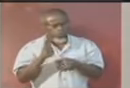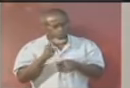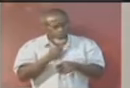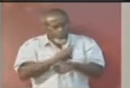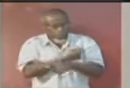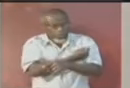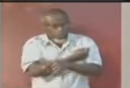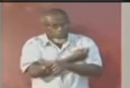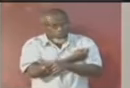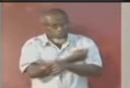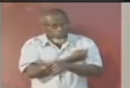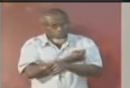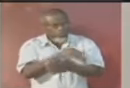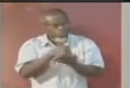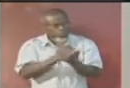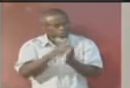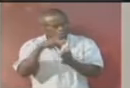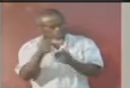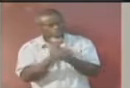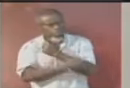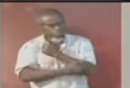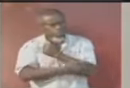and in the UAE, Abu Dhabi, they have been given a third